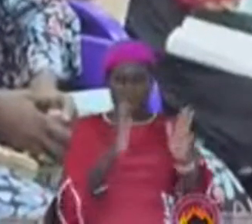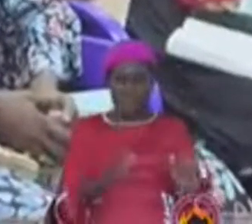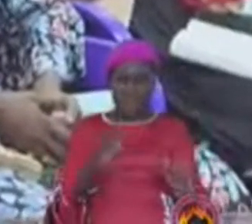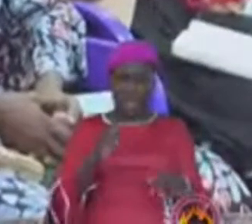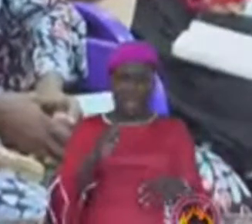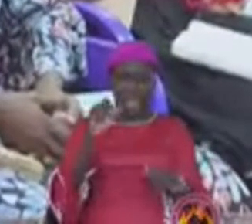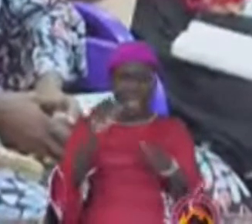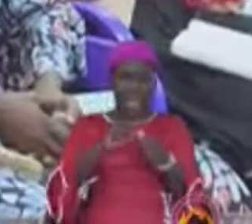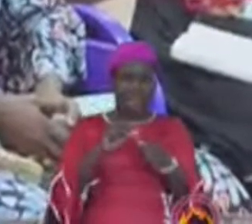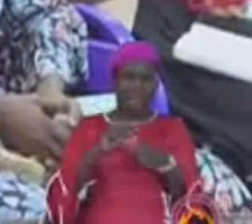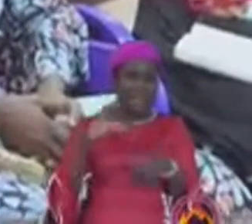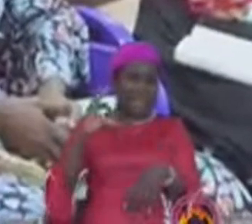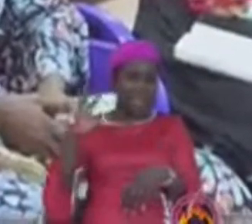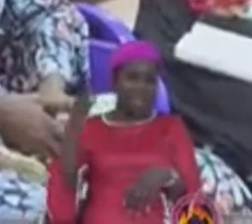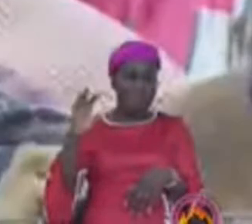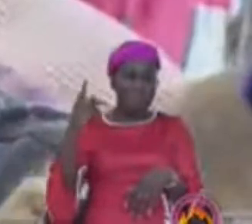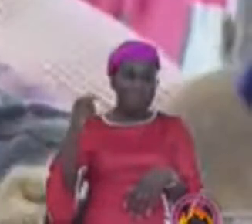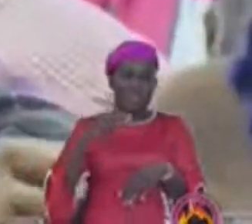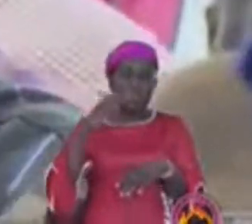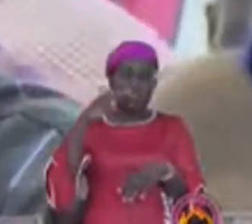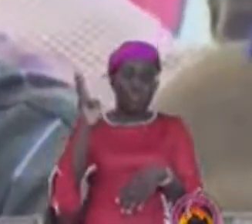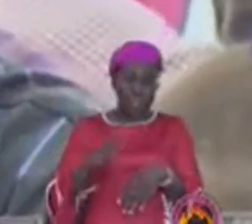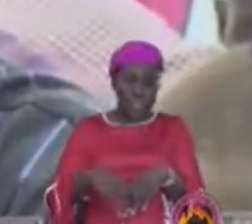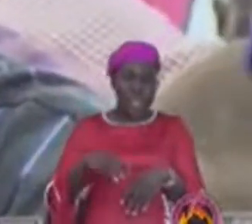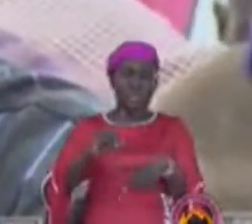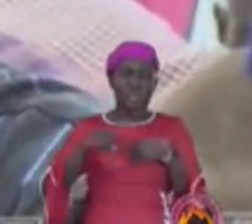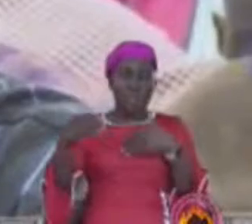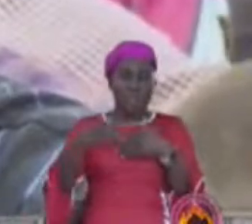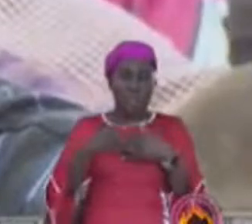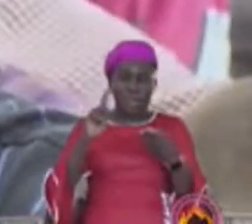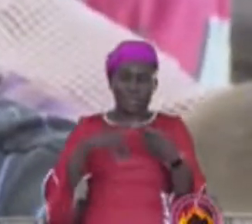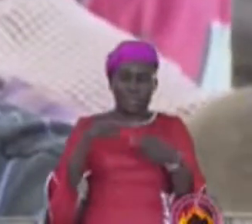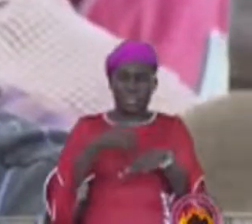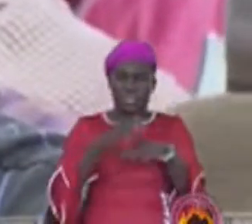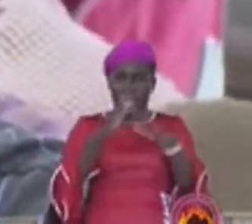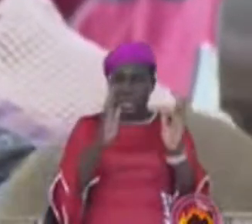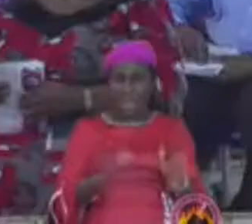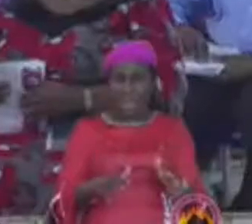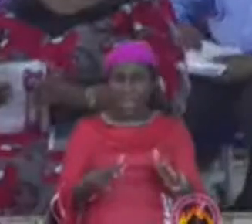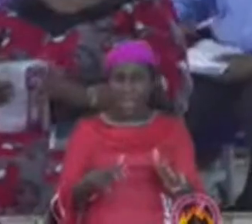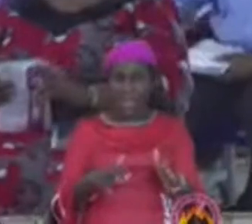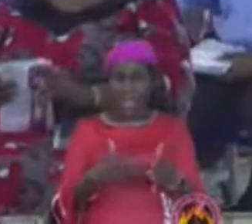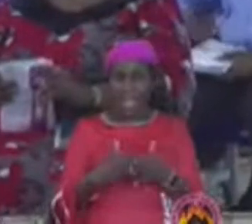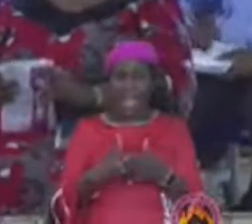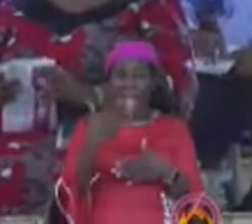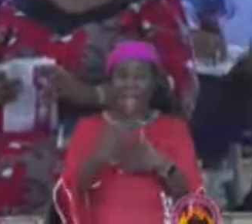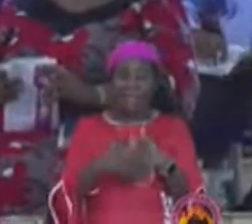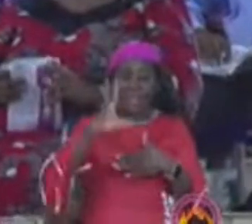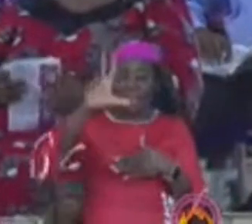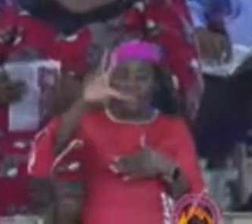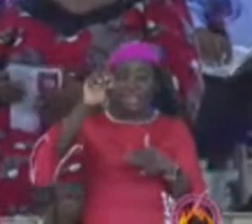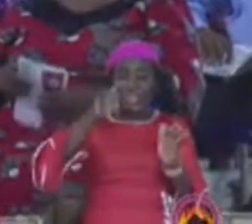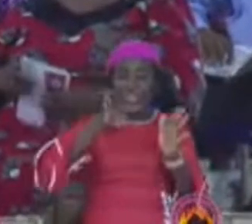wicked, go back to the sender. After half an hour of just saying the same thing.